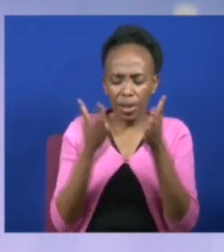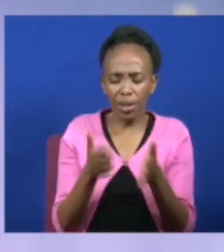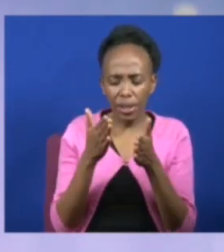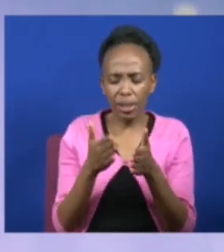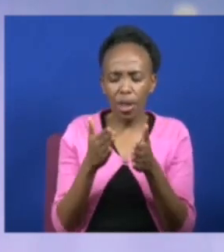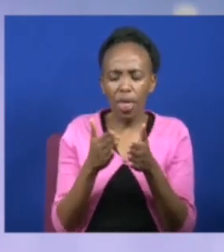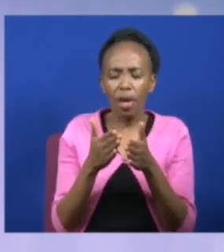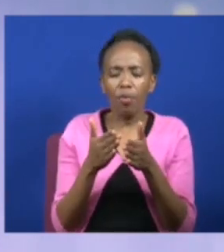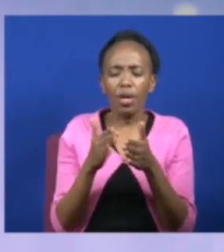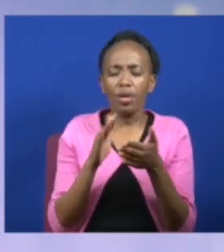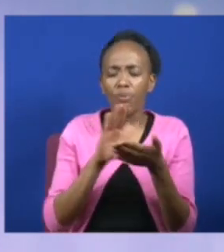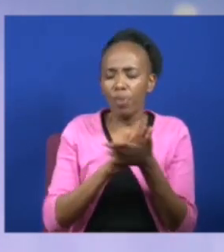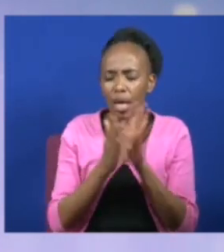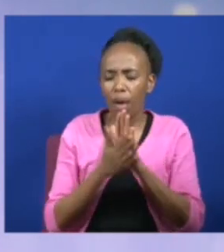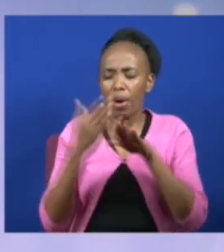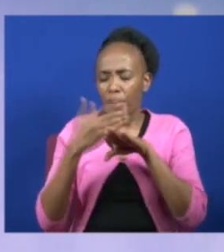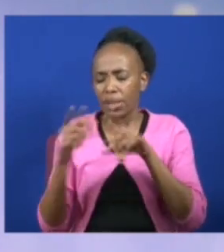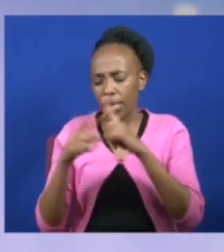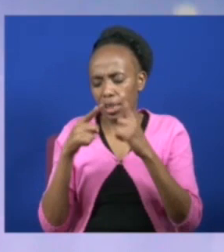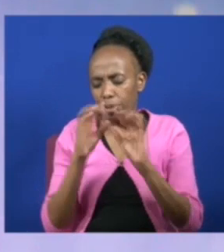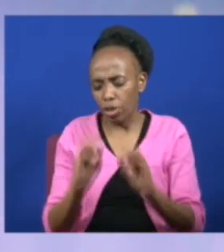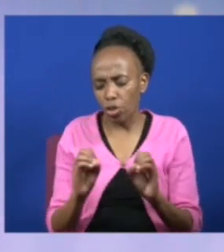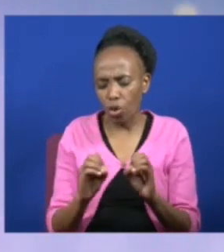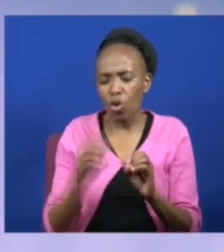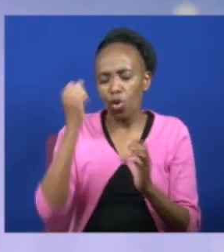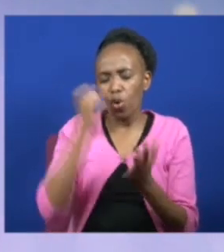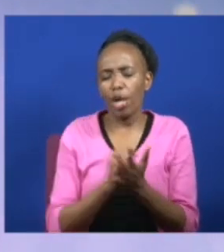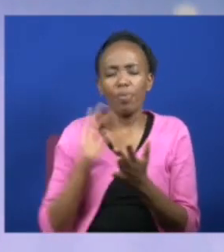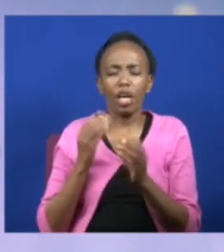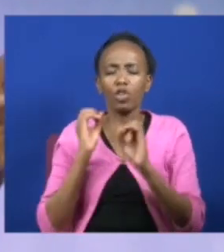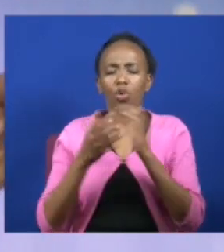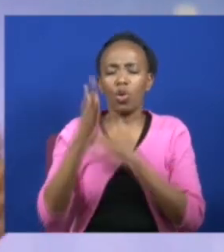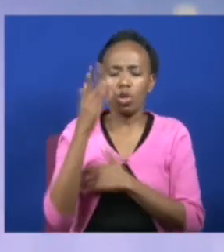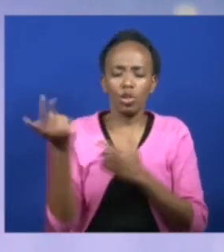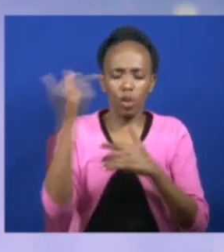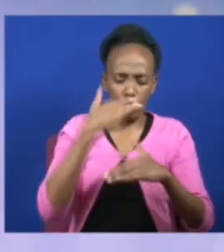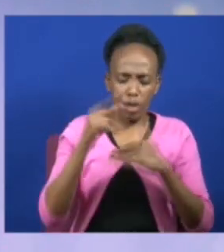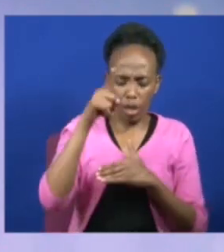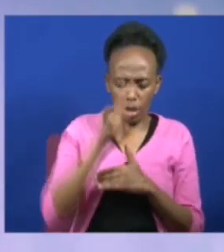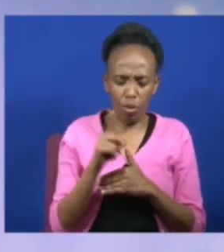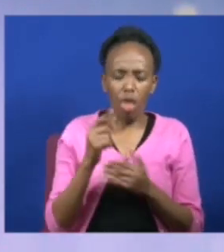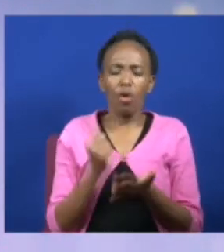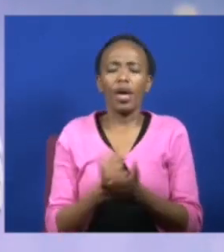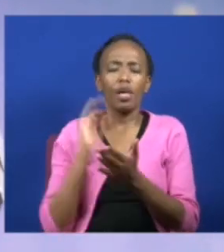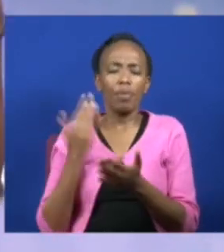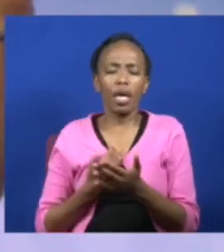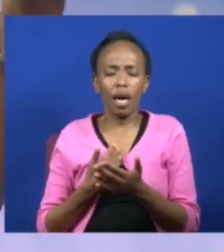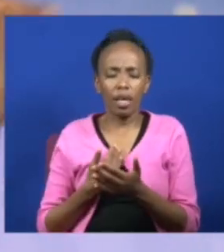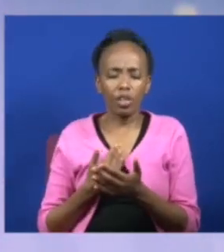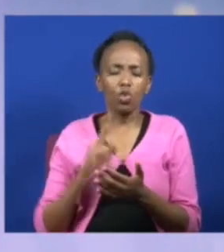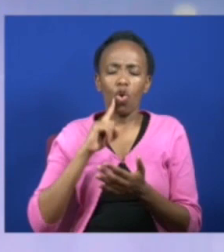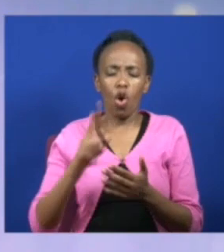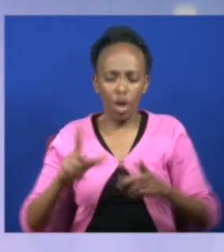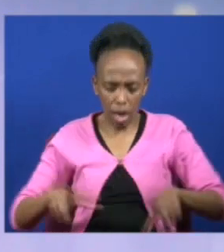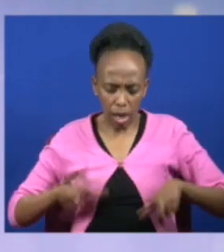this will not be a wasted experience. You're helping us, O God, to draw near to you. You're helping us to